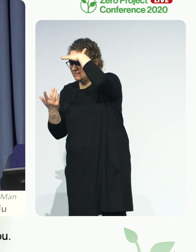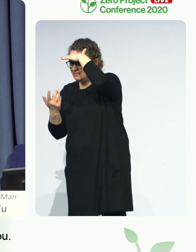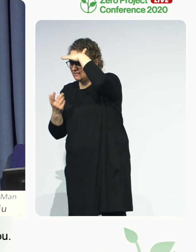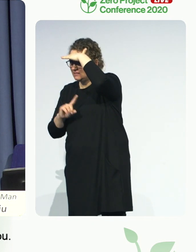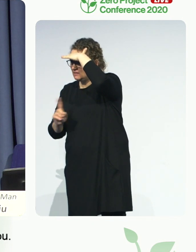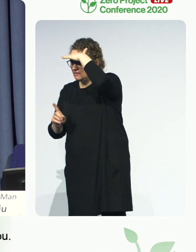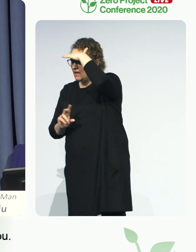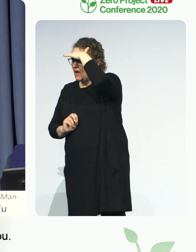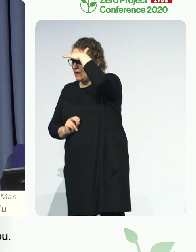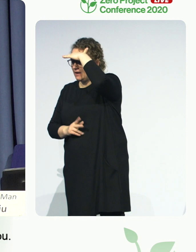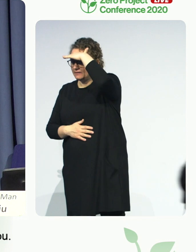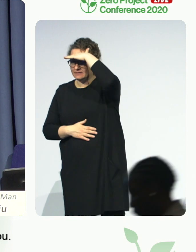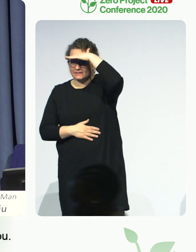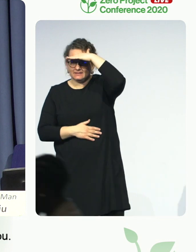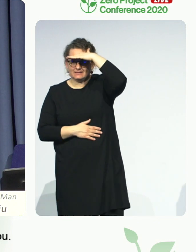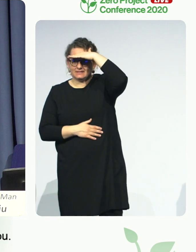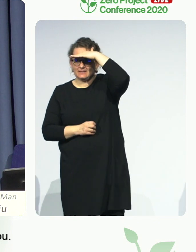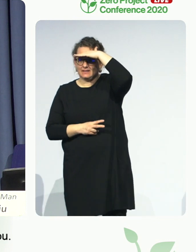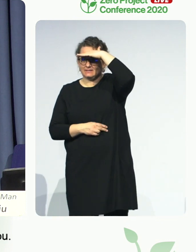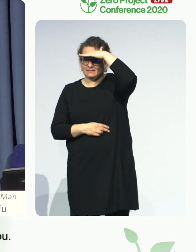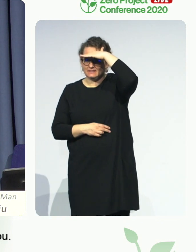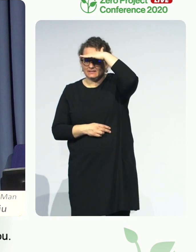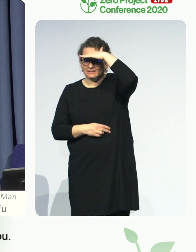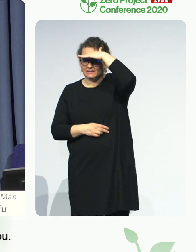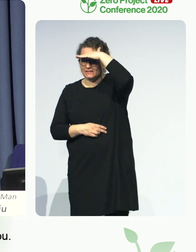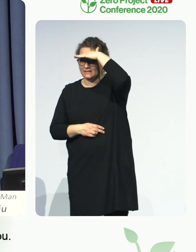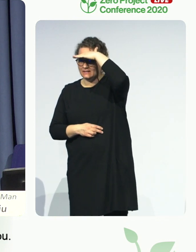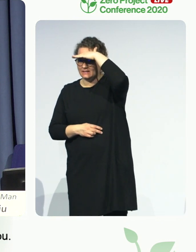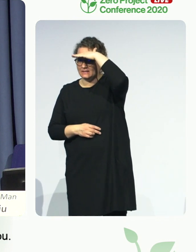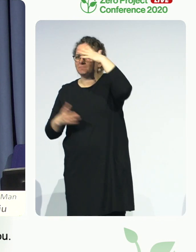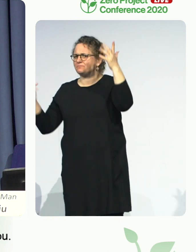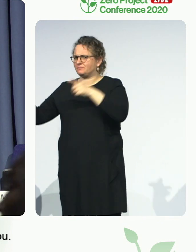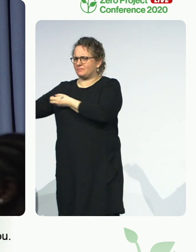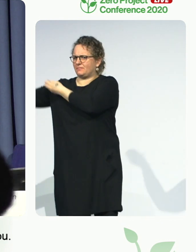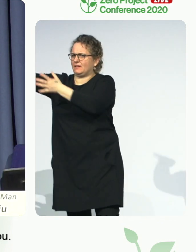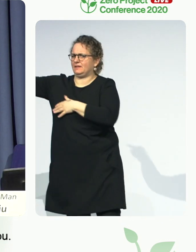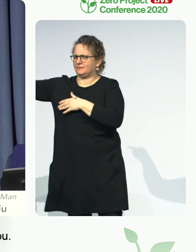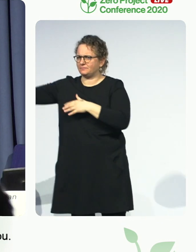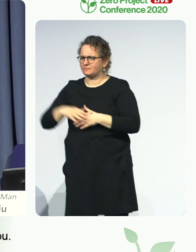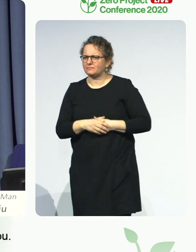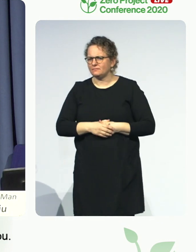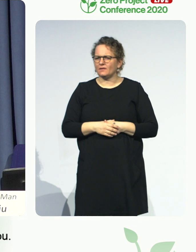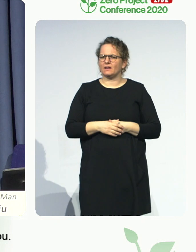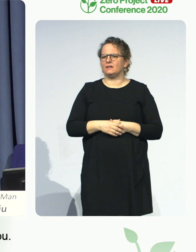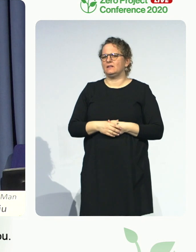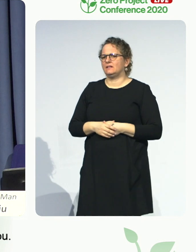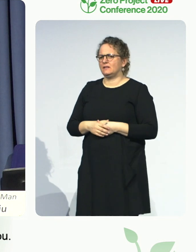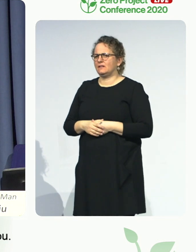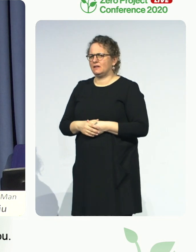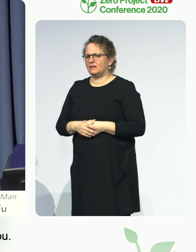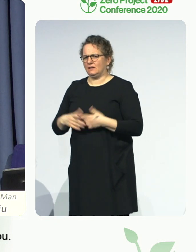We have been involved for several years in the services that we are providing.